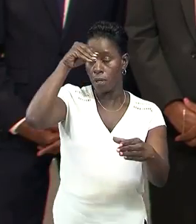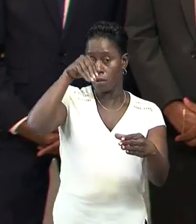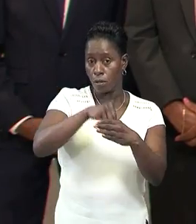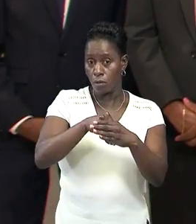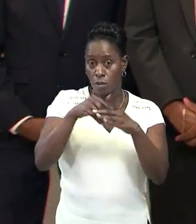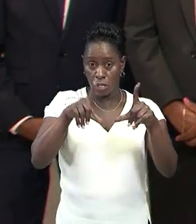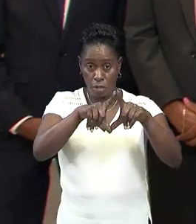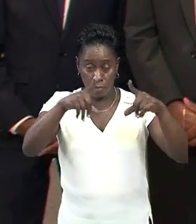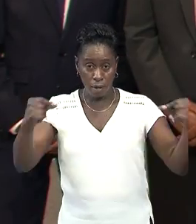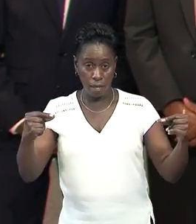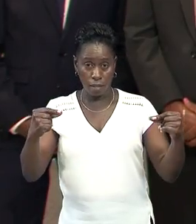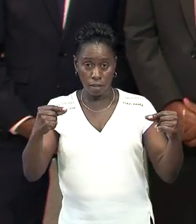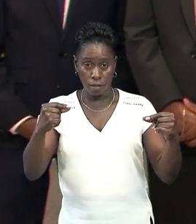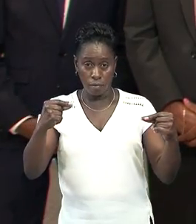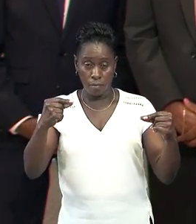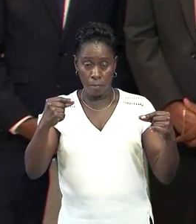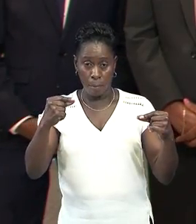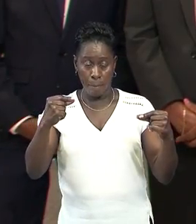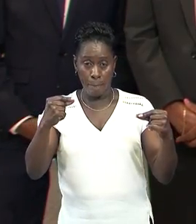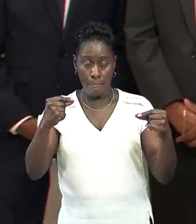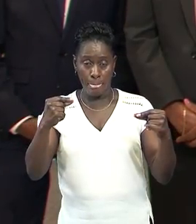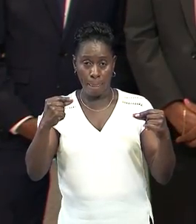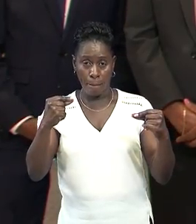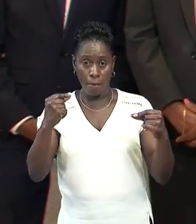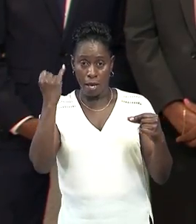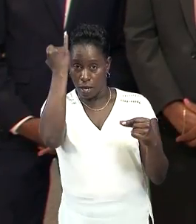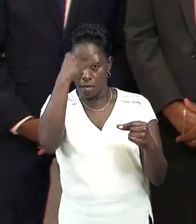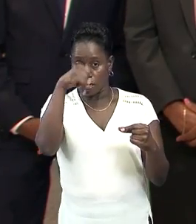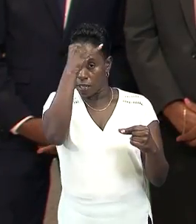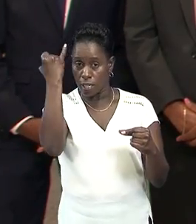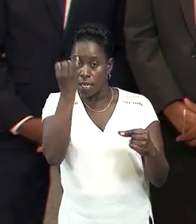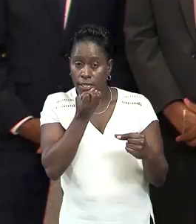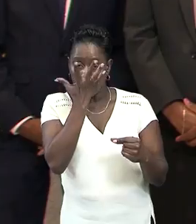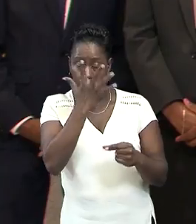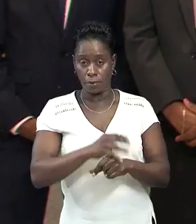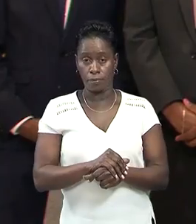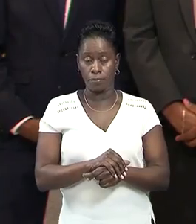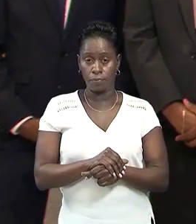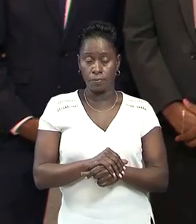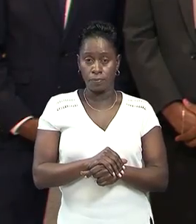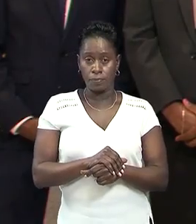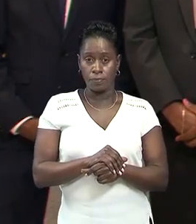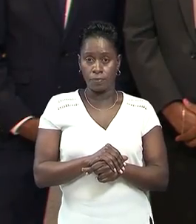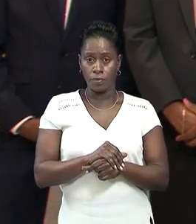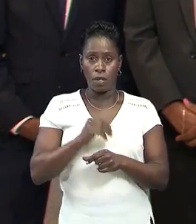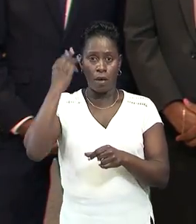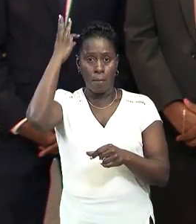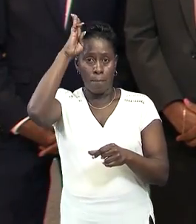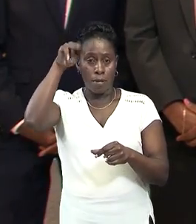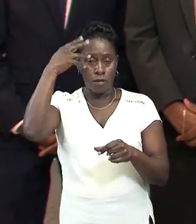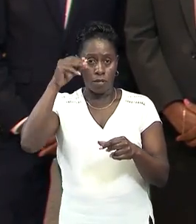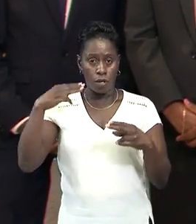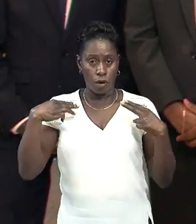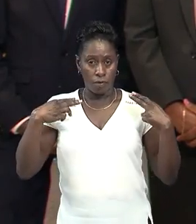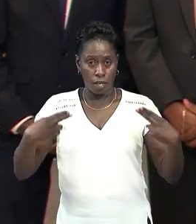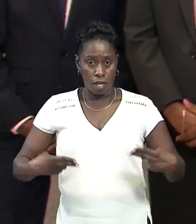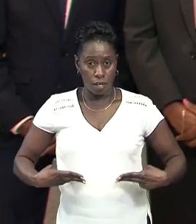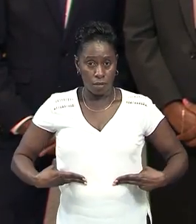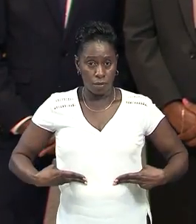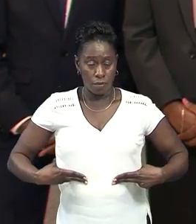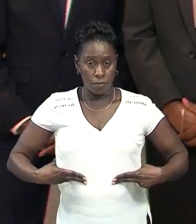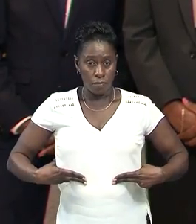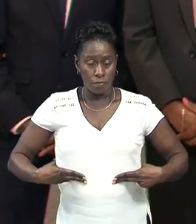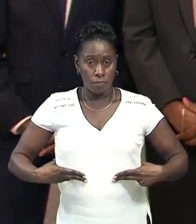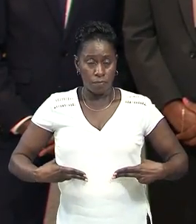include Japan, the Republic of Korea, Italy, and Singapore. The Ministry of Health, through the Bureau of